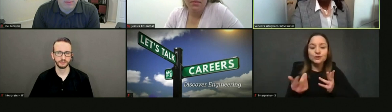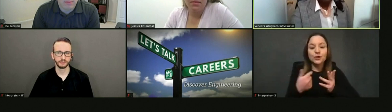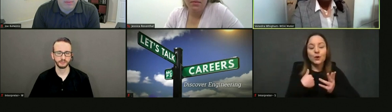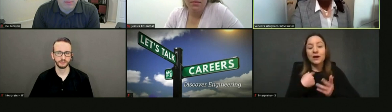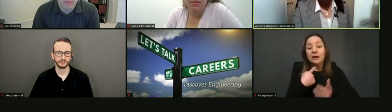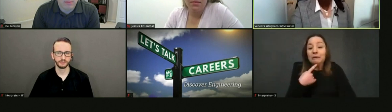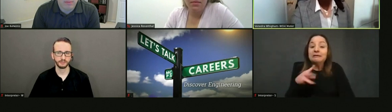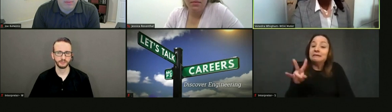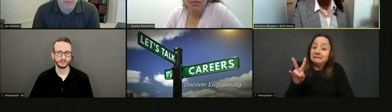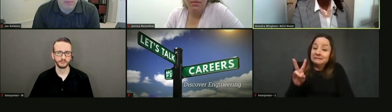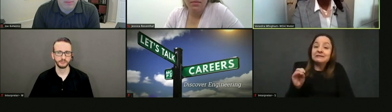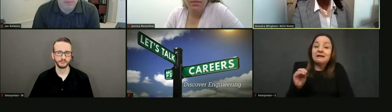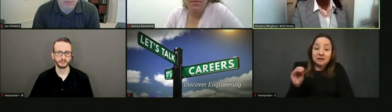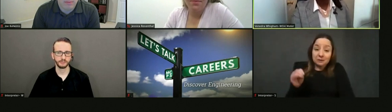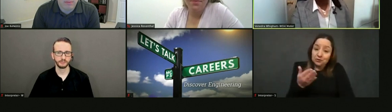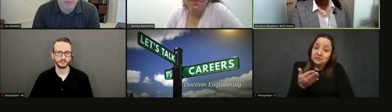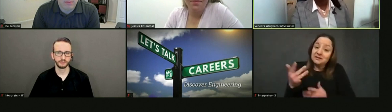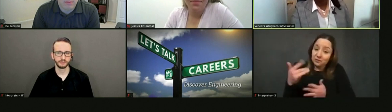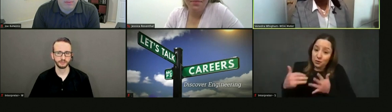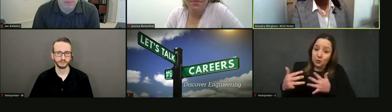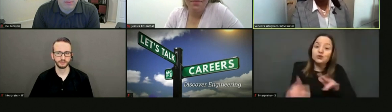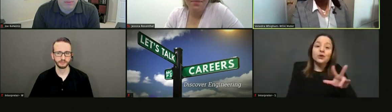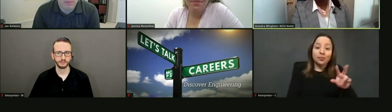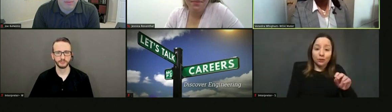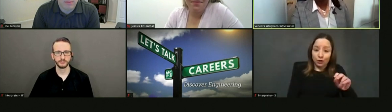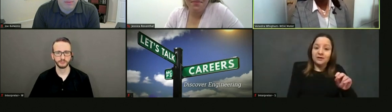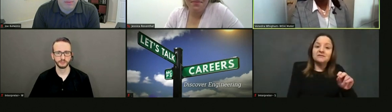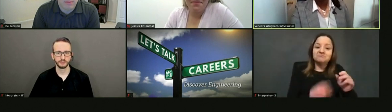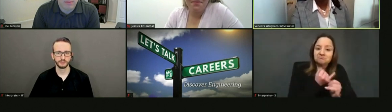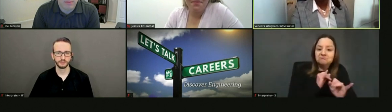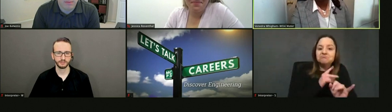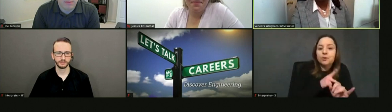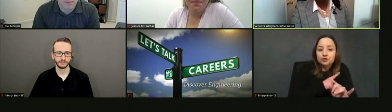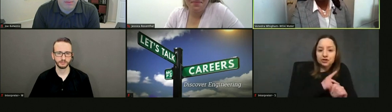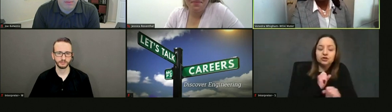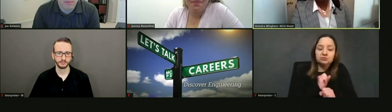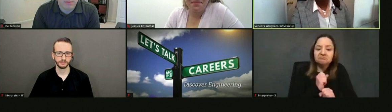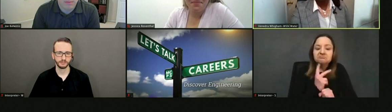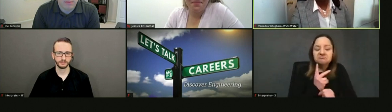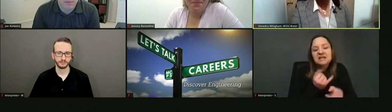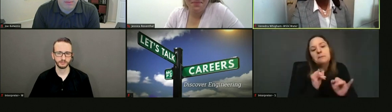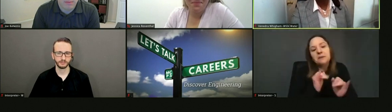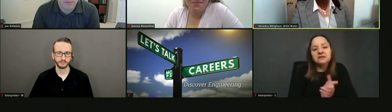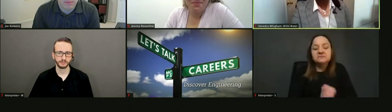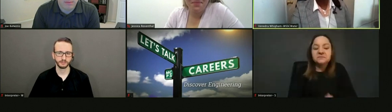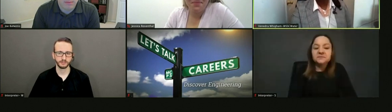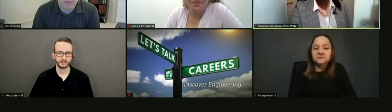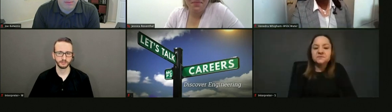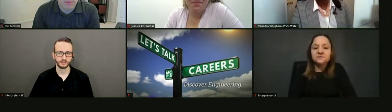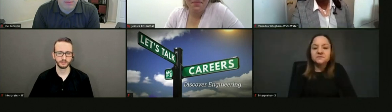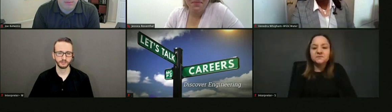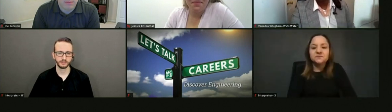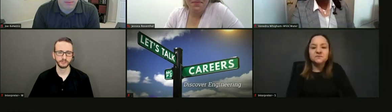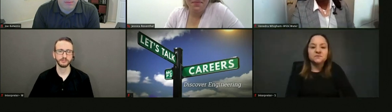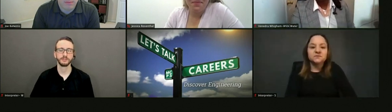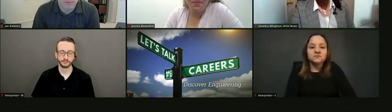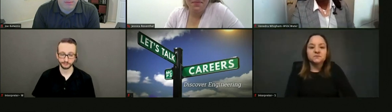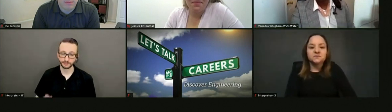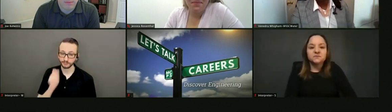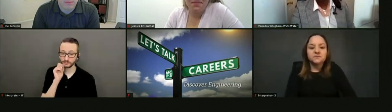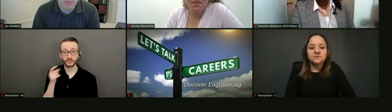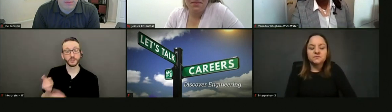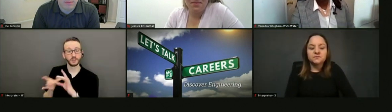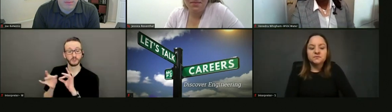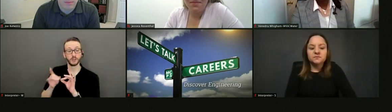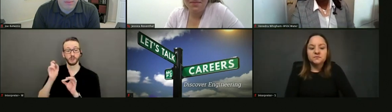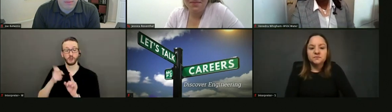say 70% social and 30% personal or independent. That's cool. And you mentioned having to